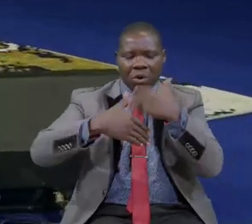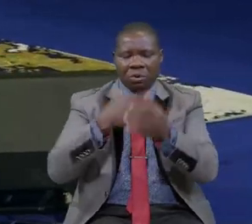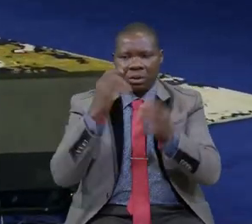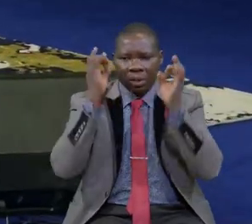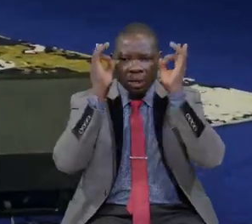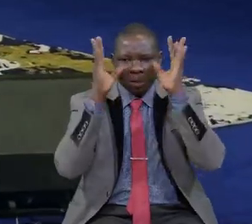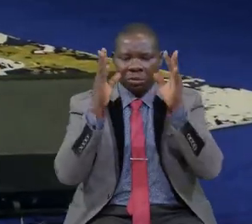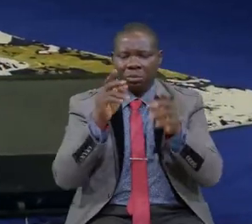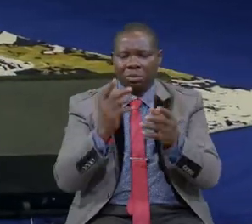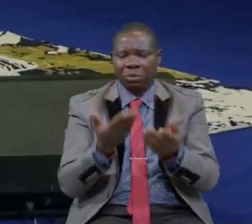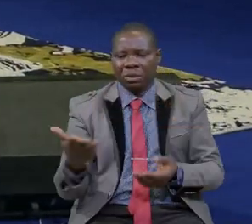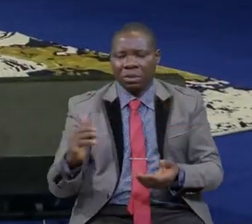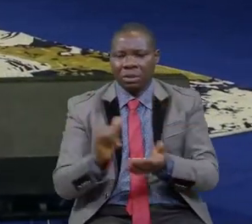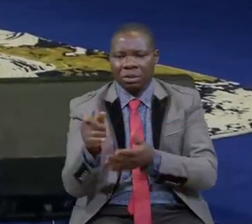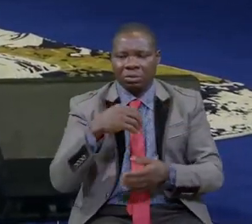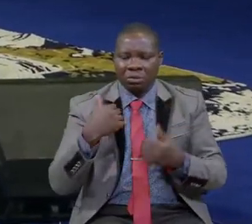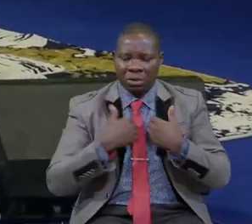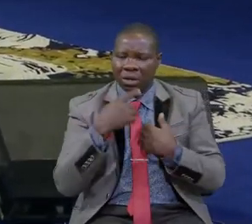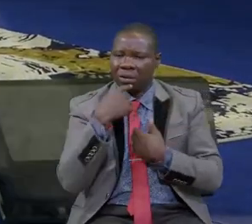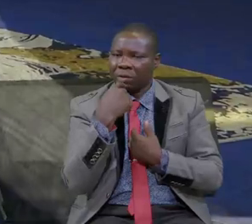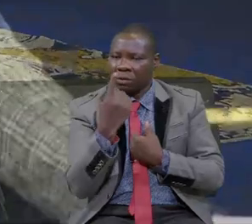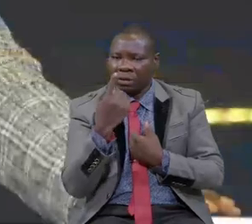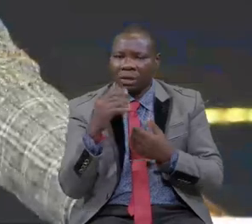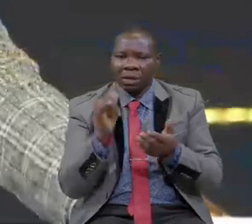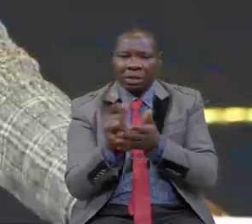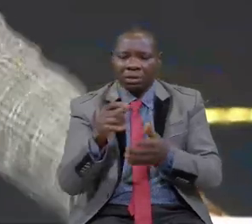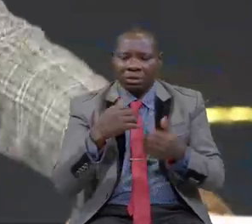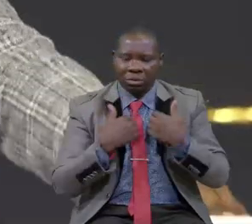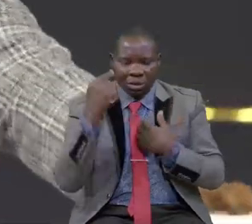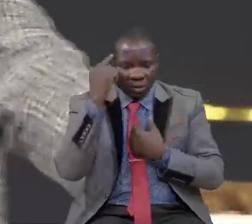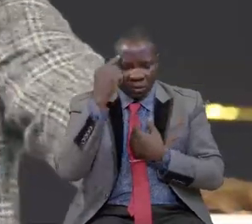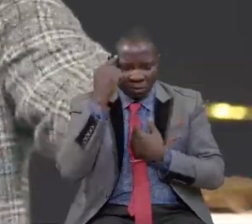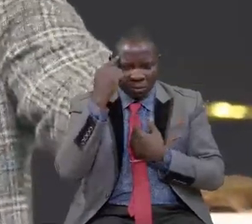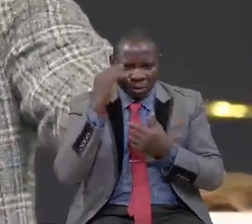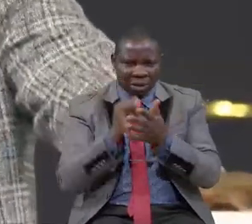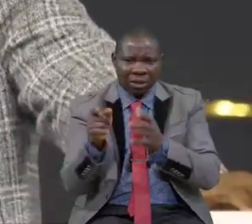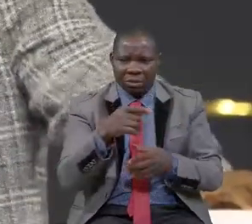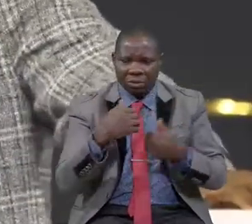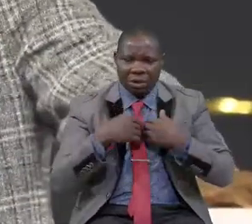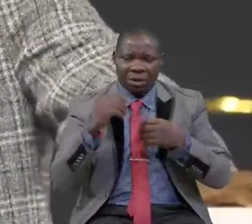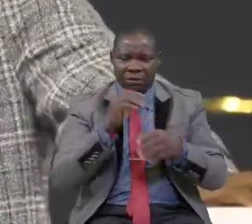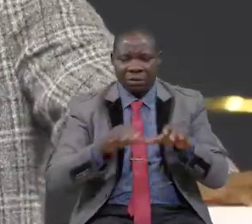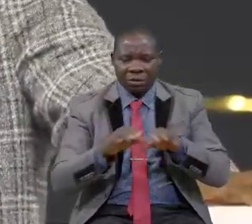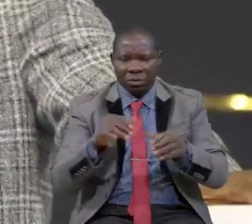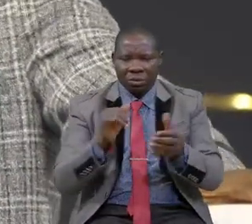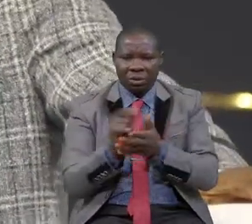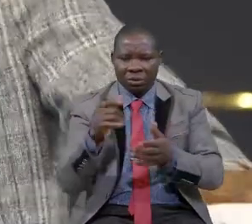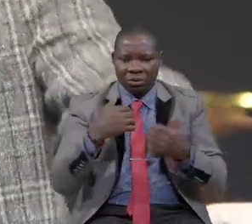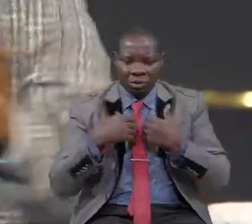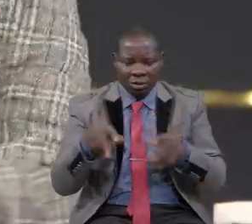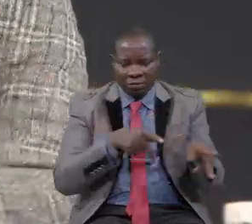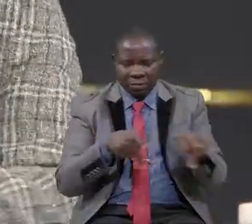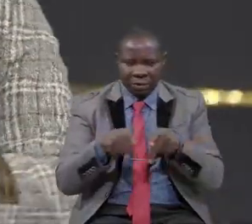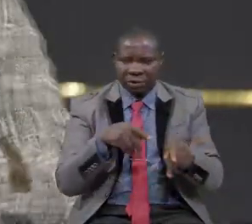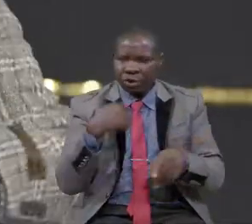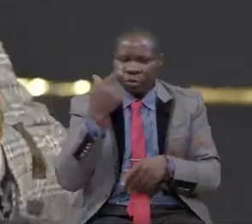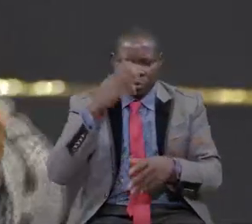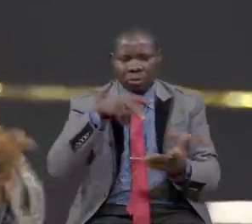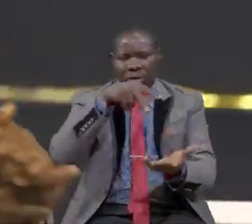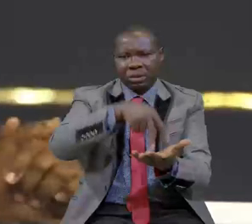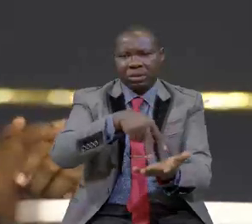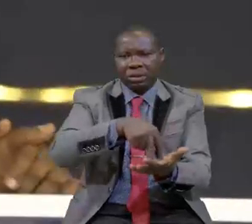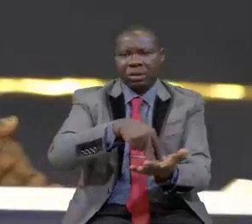you have said, you have thought, you have done, you have practiced. Who will stand? But